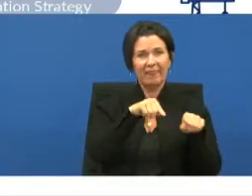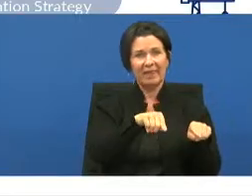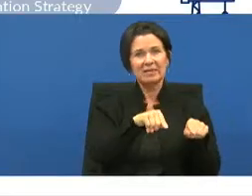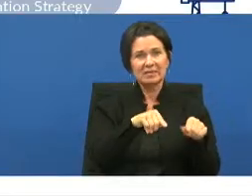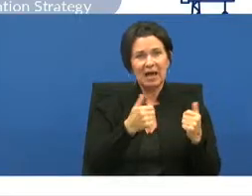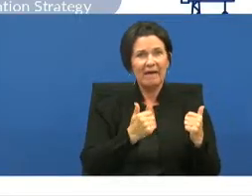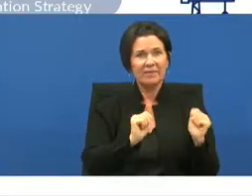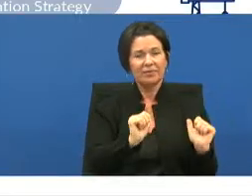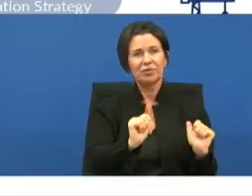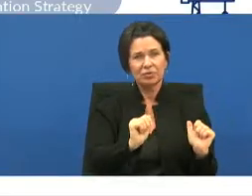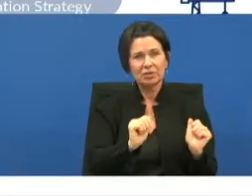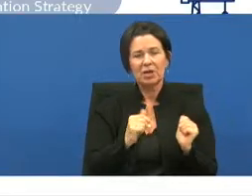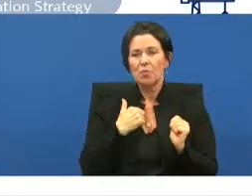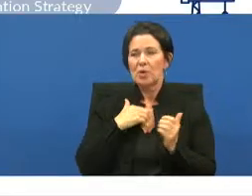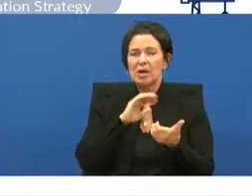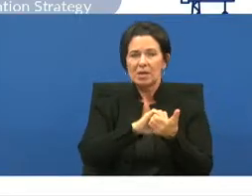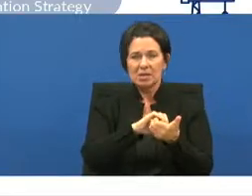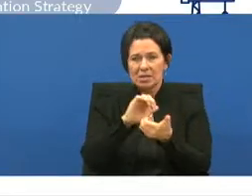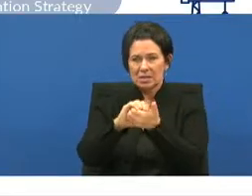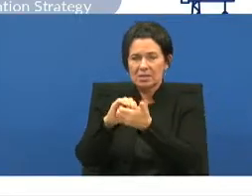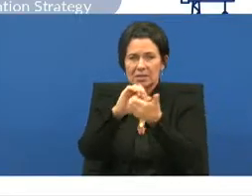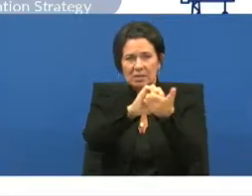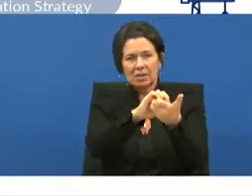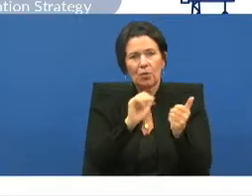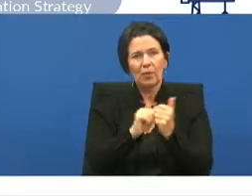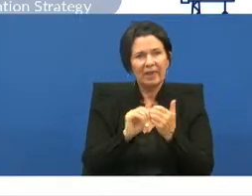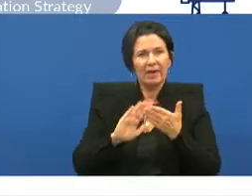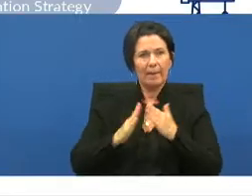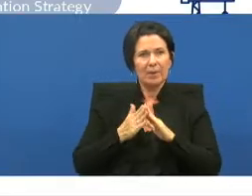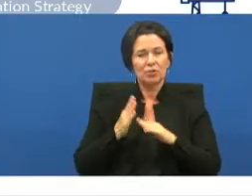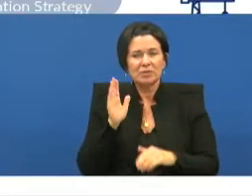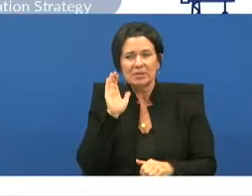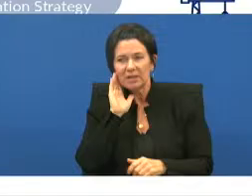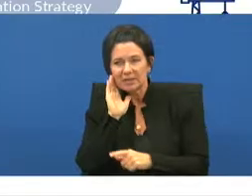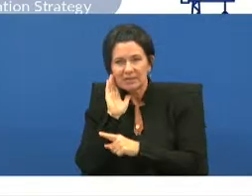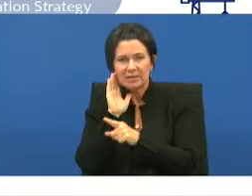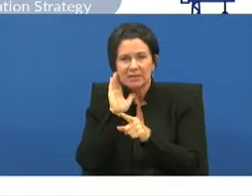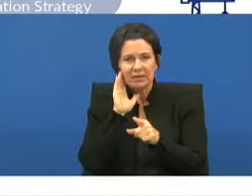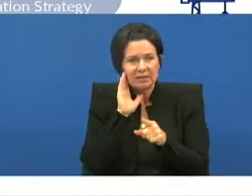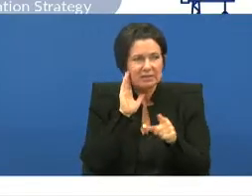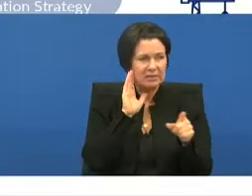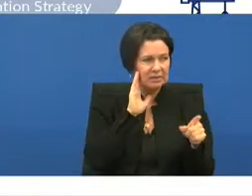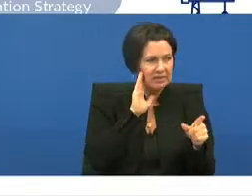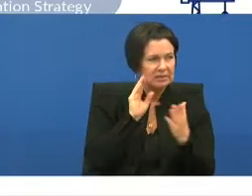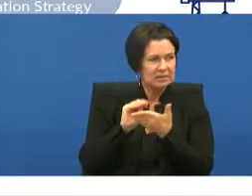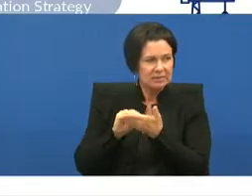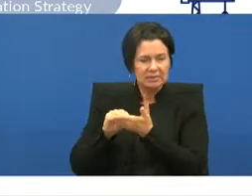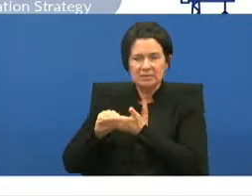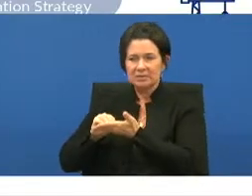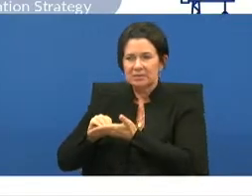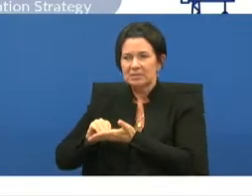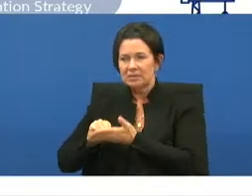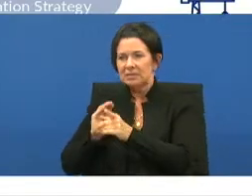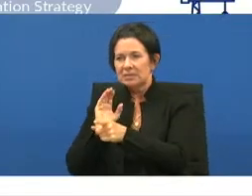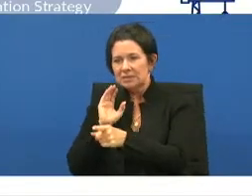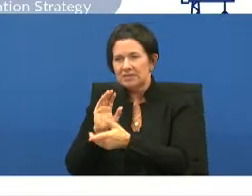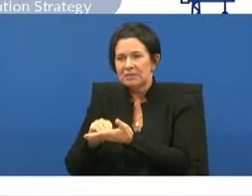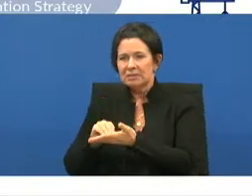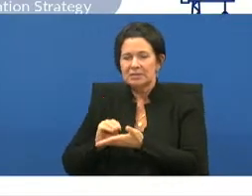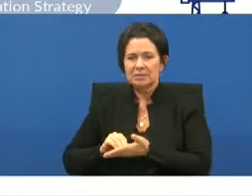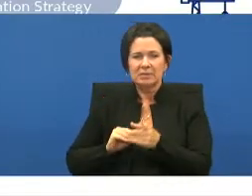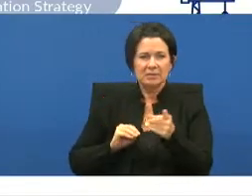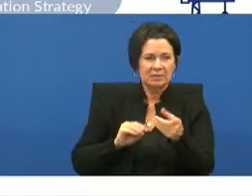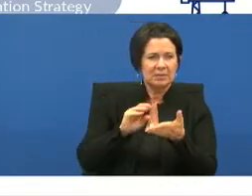with the community throughout so that we are listening first and making decisions later in concert with you all.